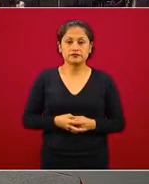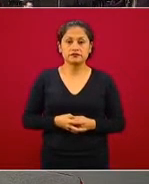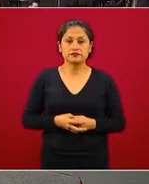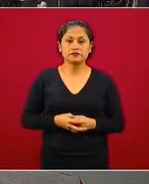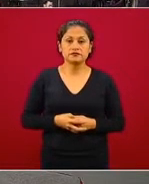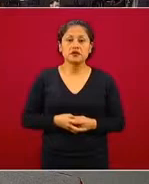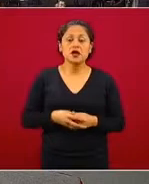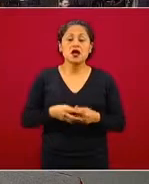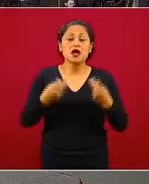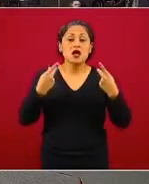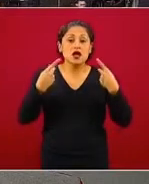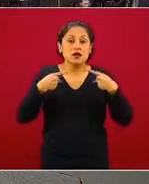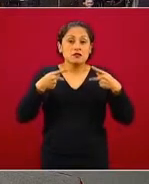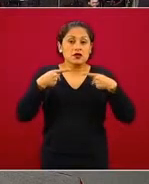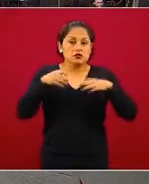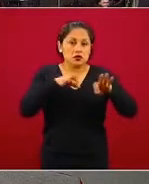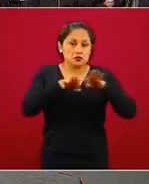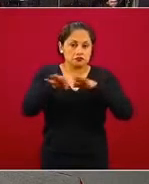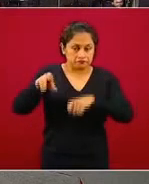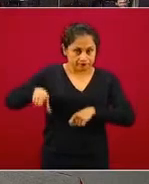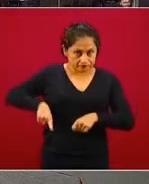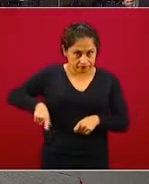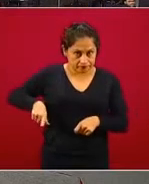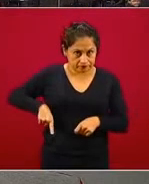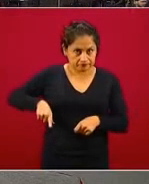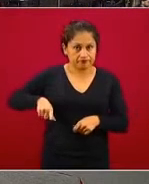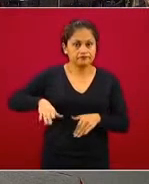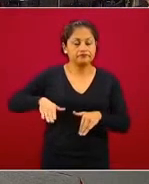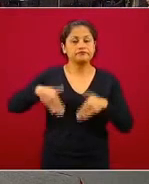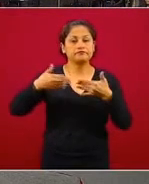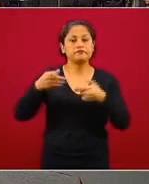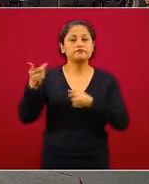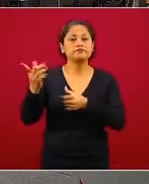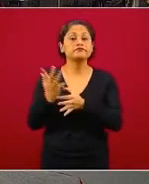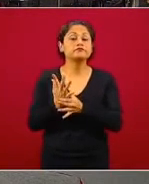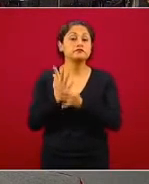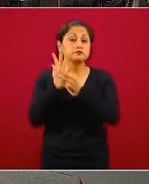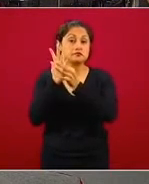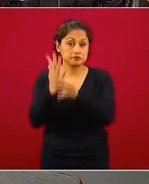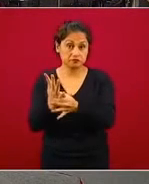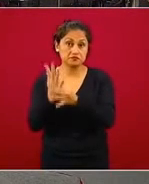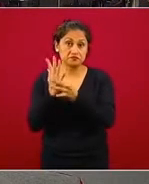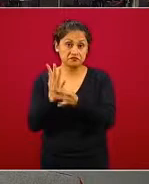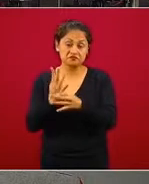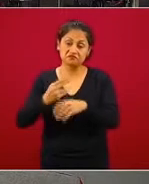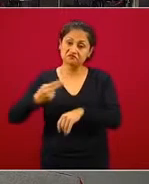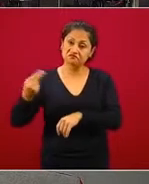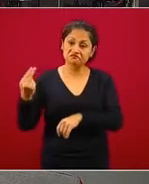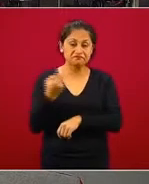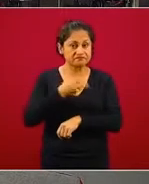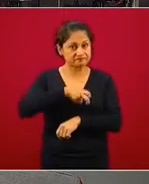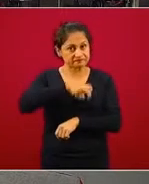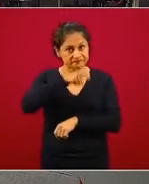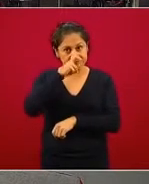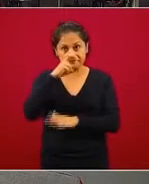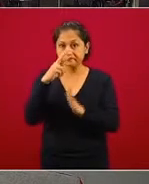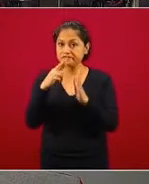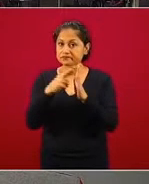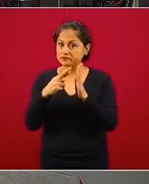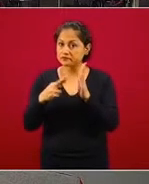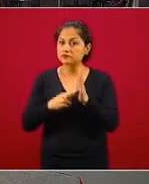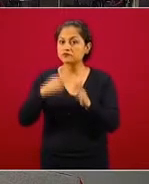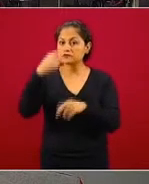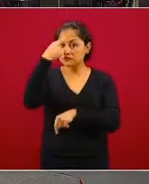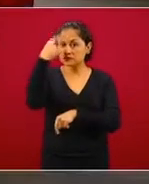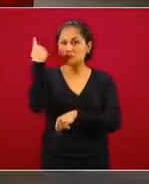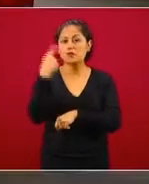Públicos. Thank Dijeron you. que, Thank bueno, you. pues ellos requieren medidas radicales esto para la Thank protección you. Good evening, del